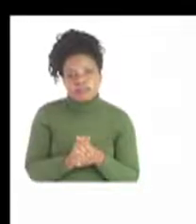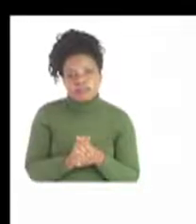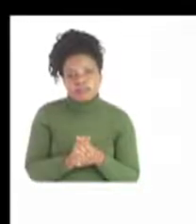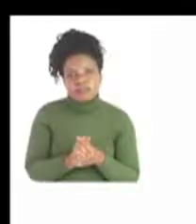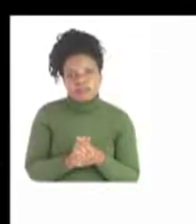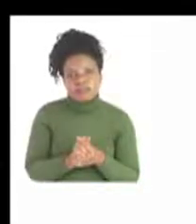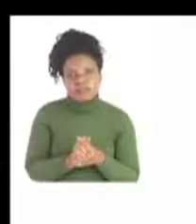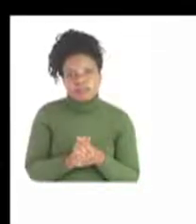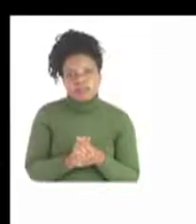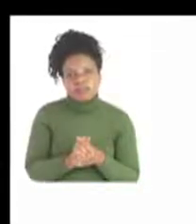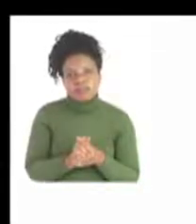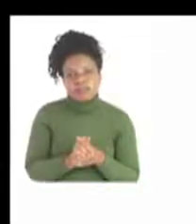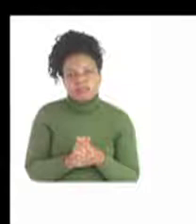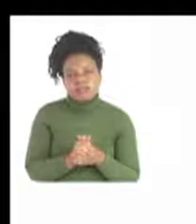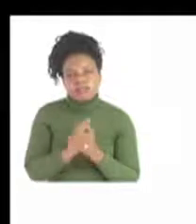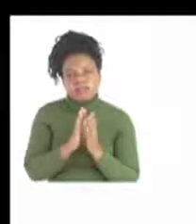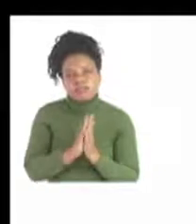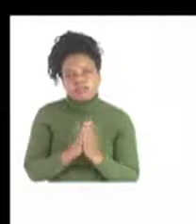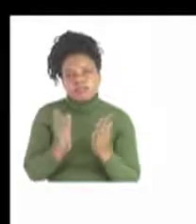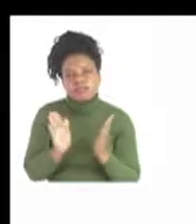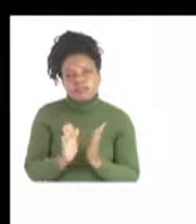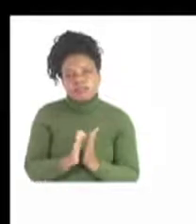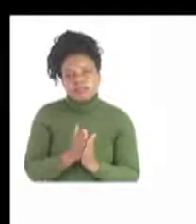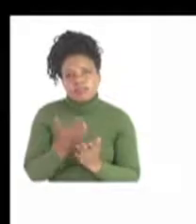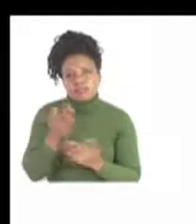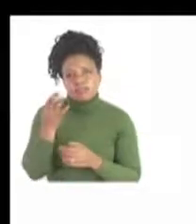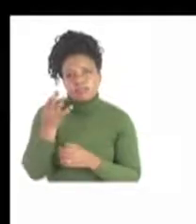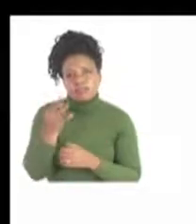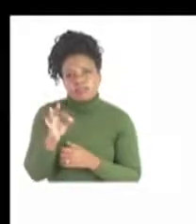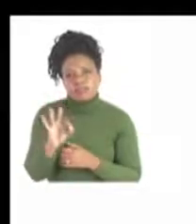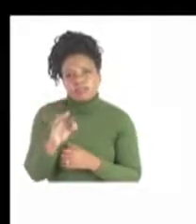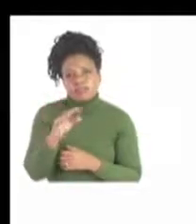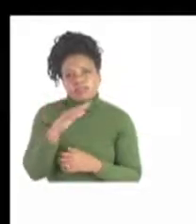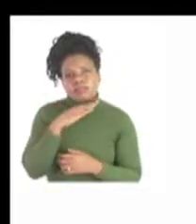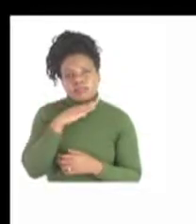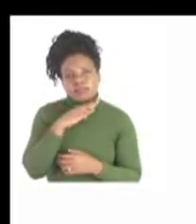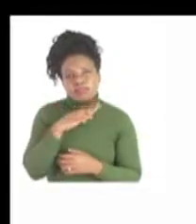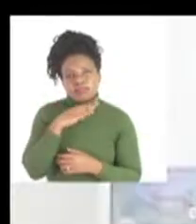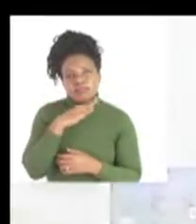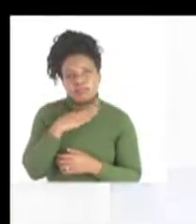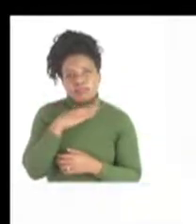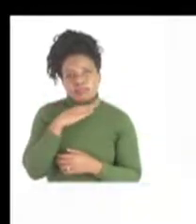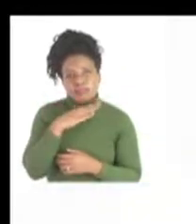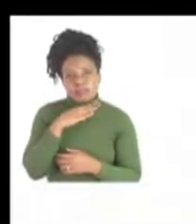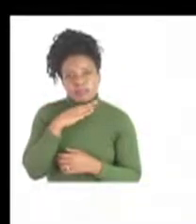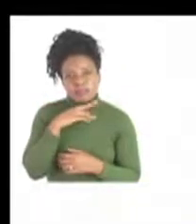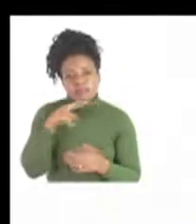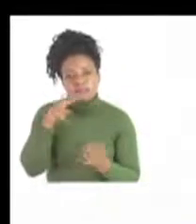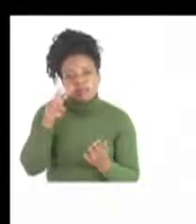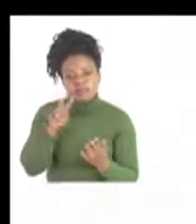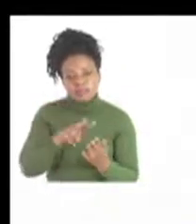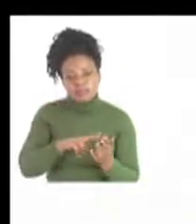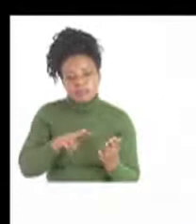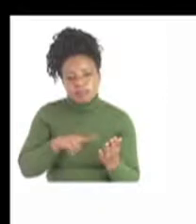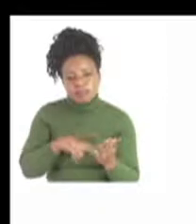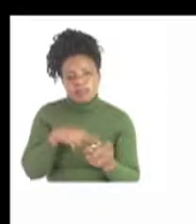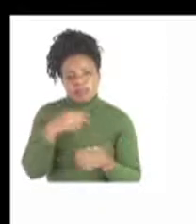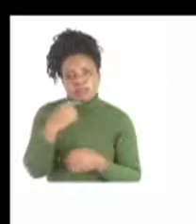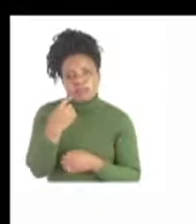Page 9, there's a comprehension on page 9, which I would like you to read on your